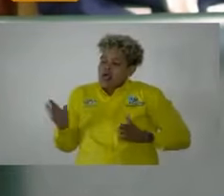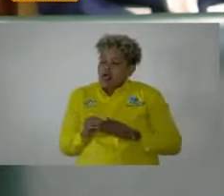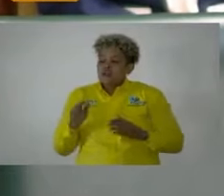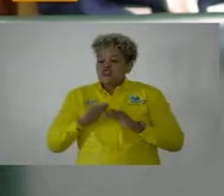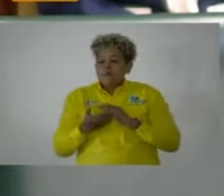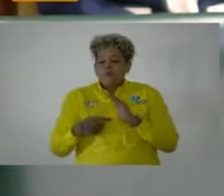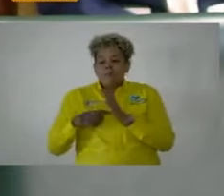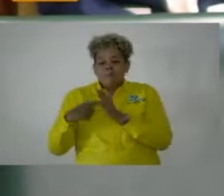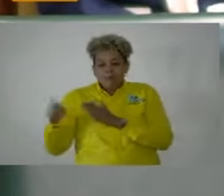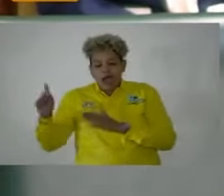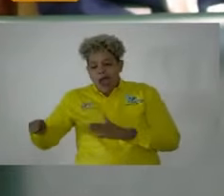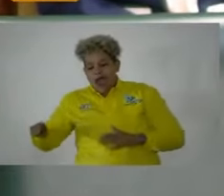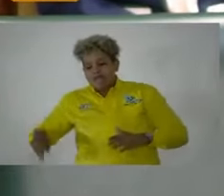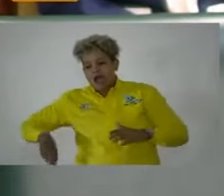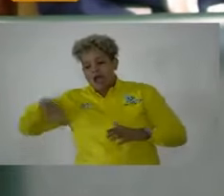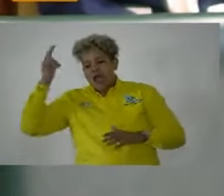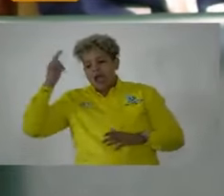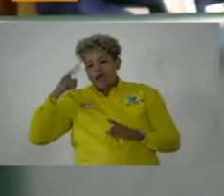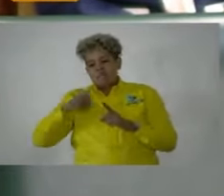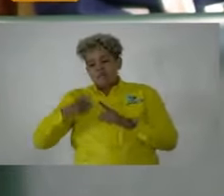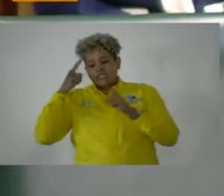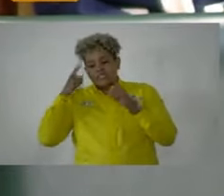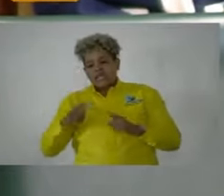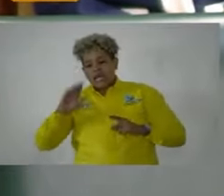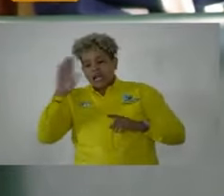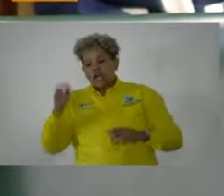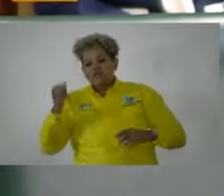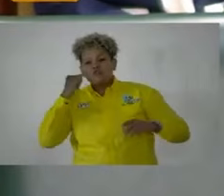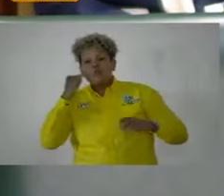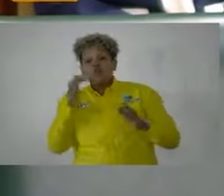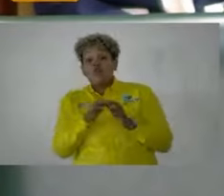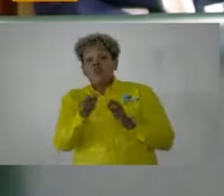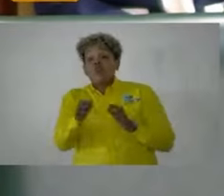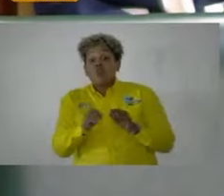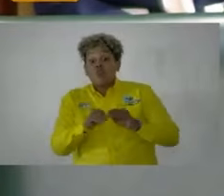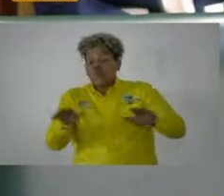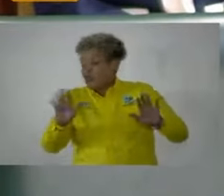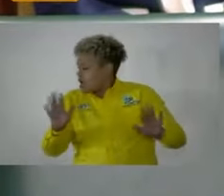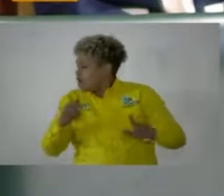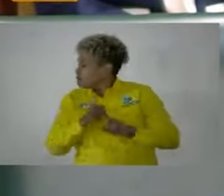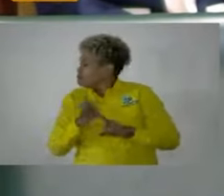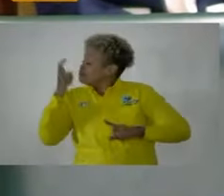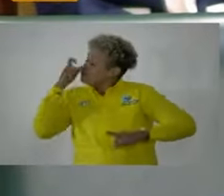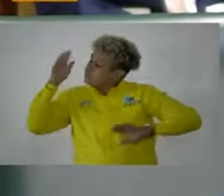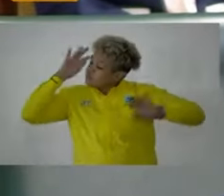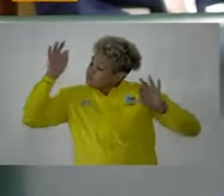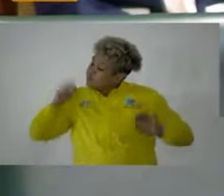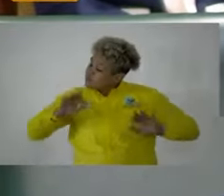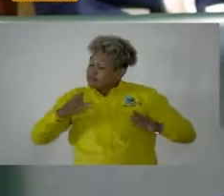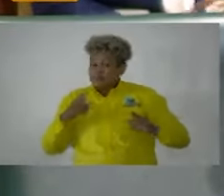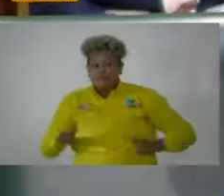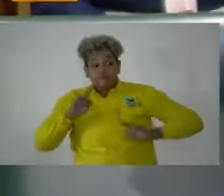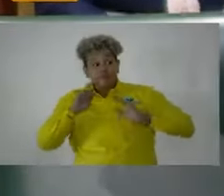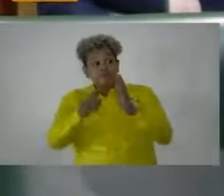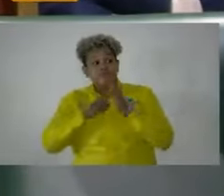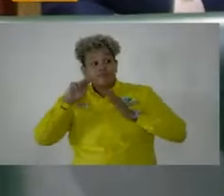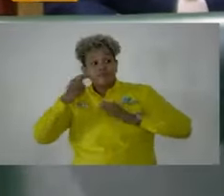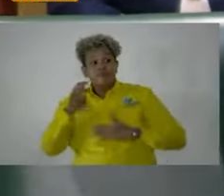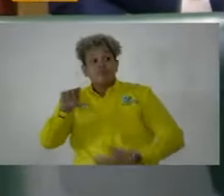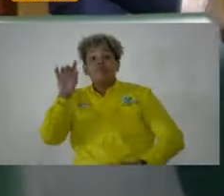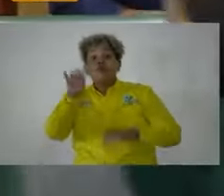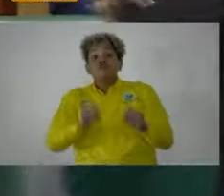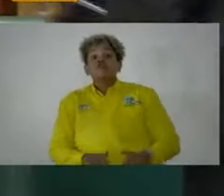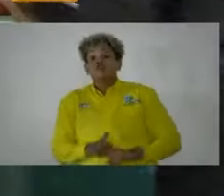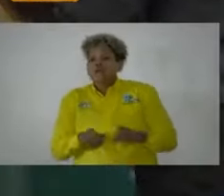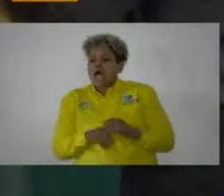and we had a very high primary surplus target. It was never supposed to be extended. The recent decision to require NHT